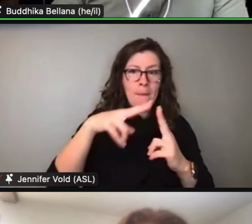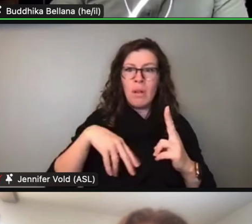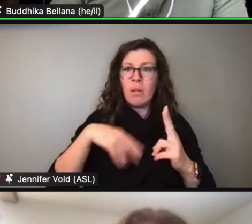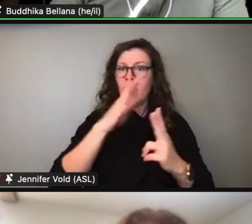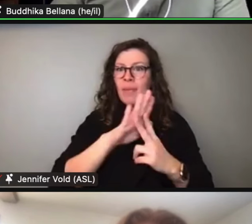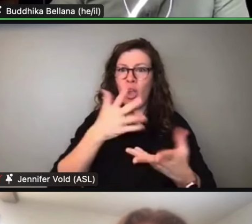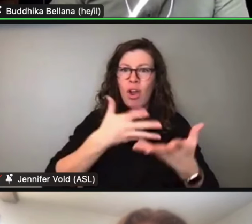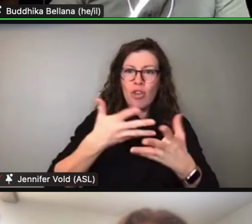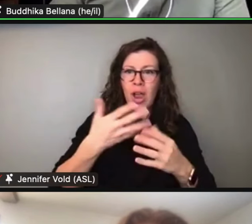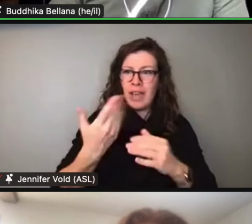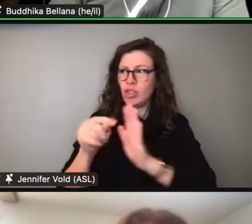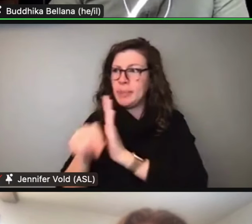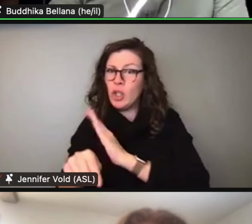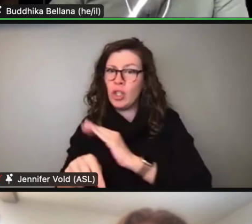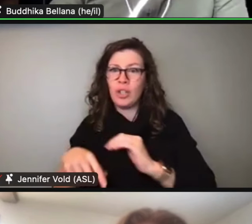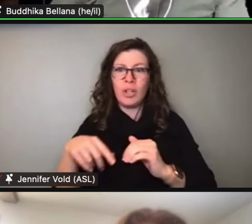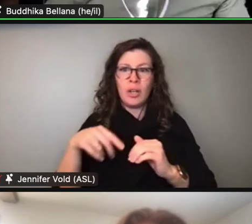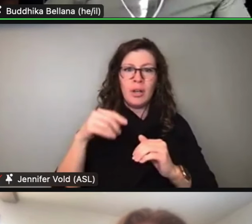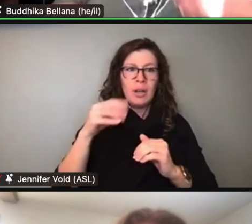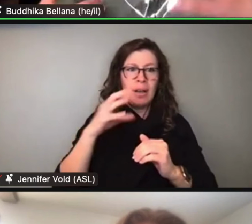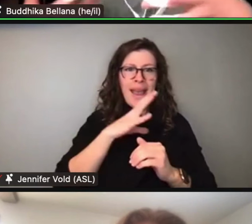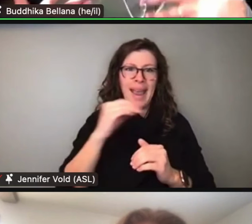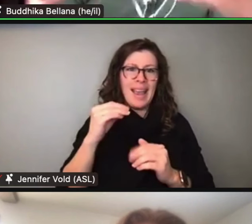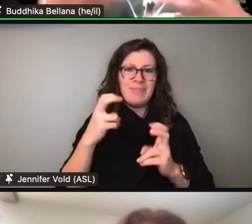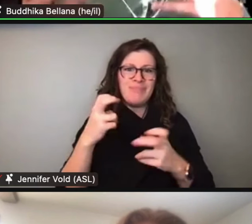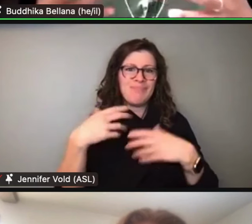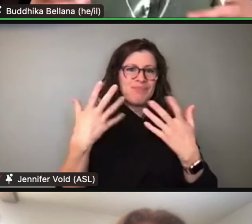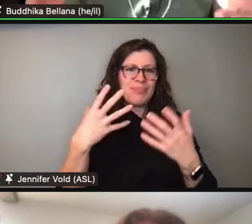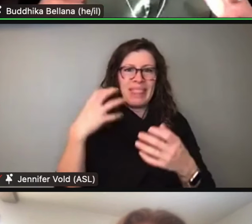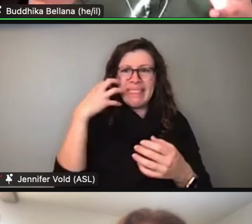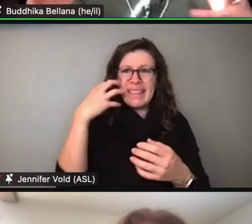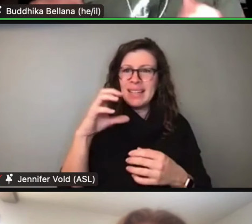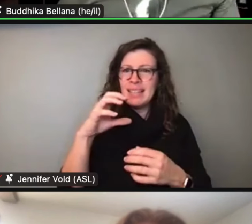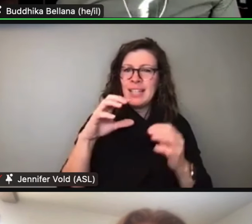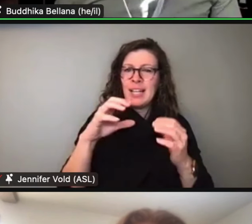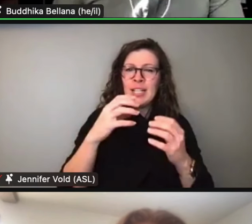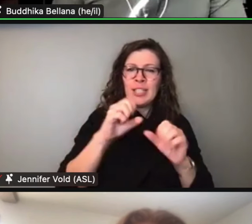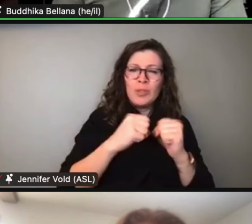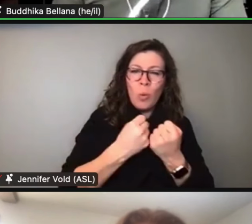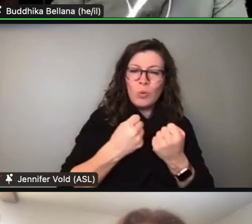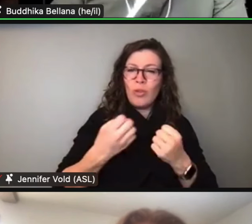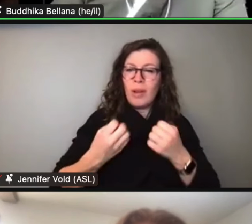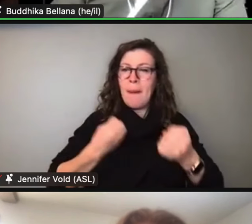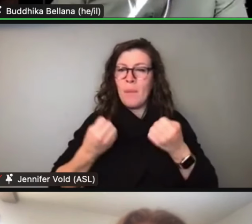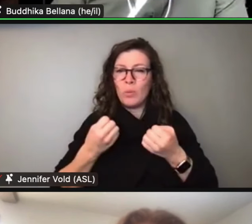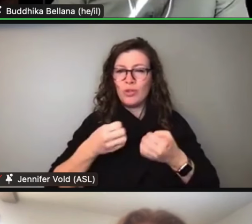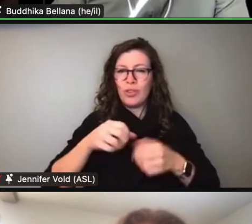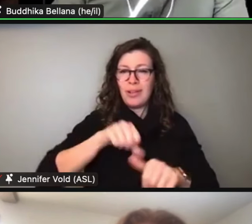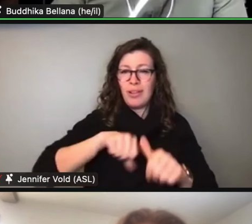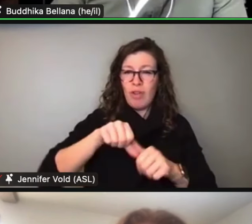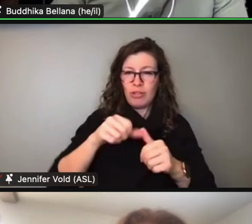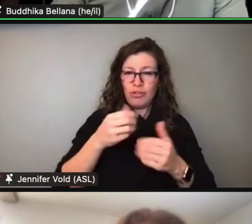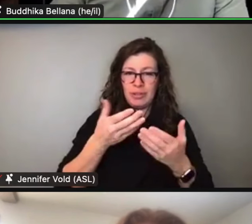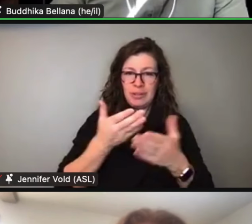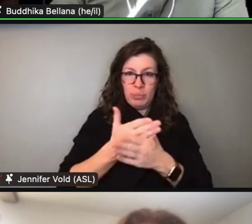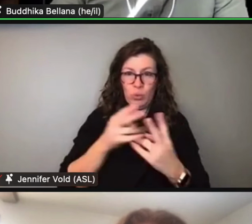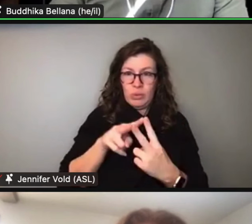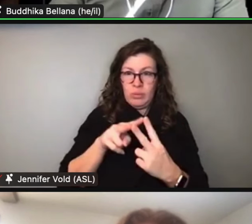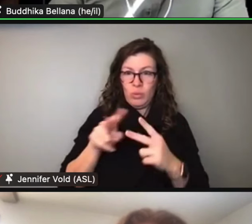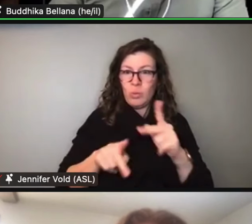and like the thick social emotional interactions that we're having between these people. So I think